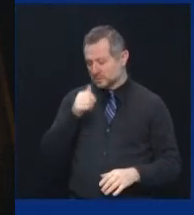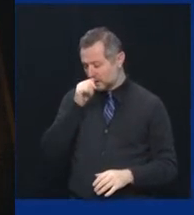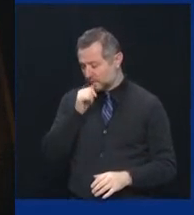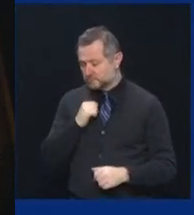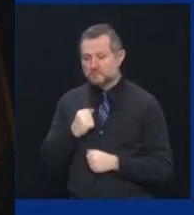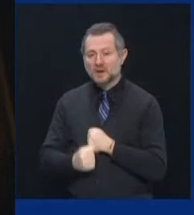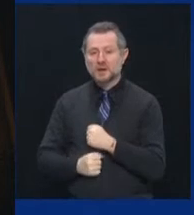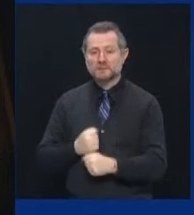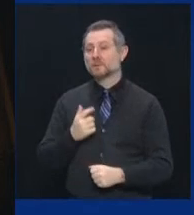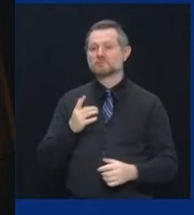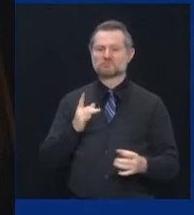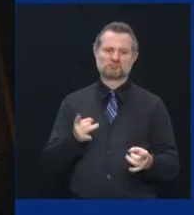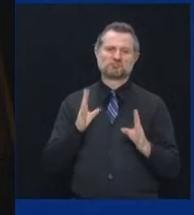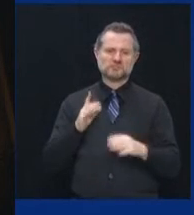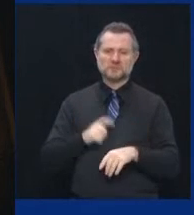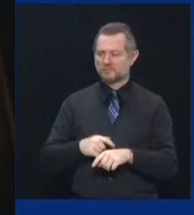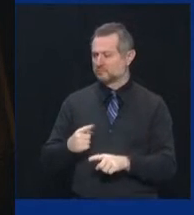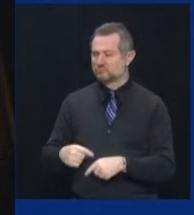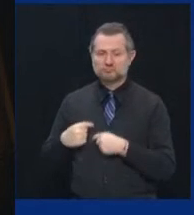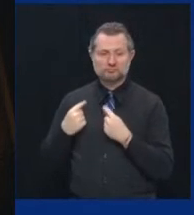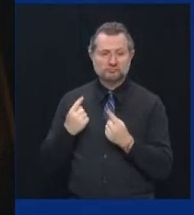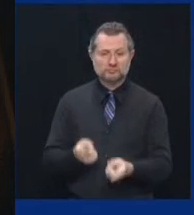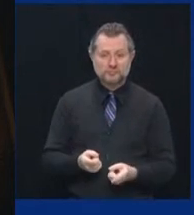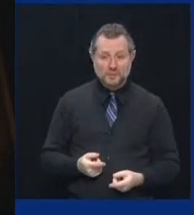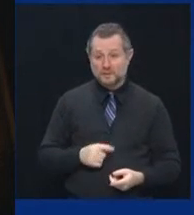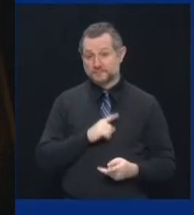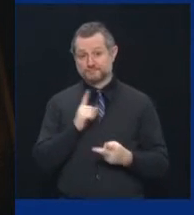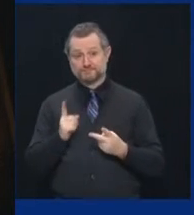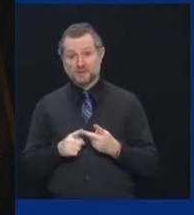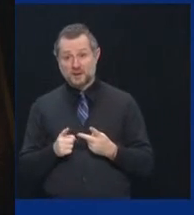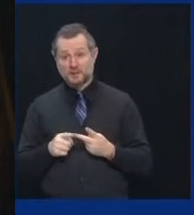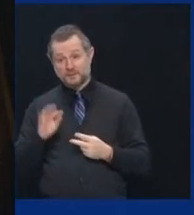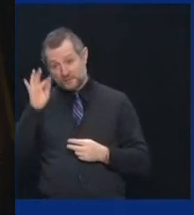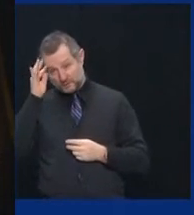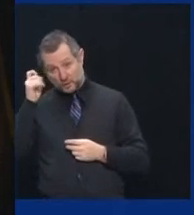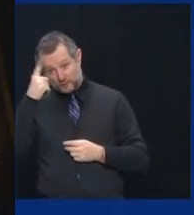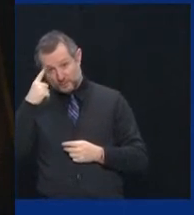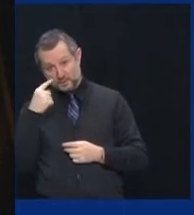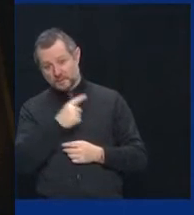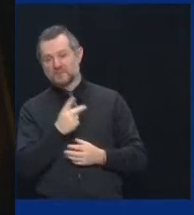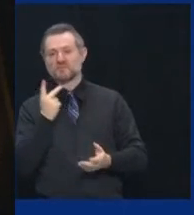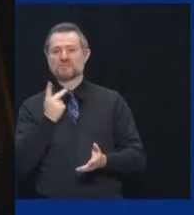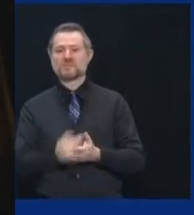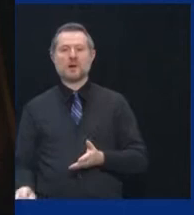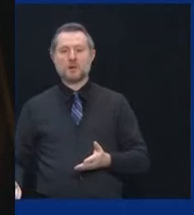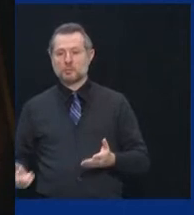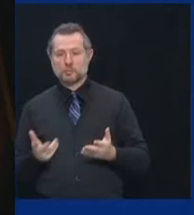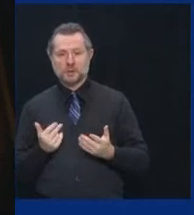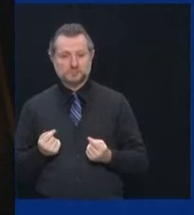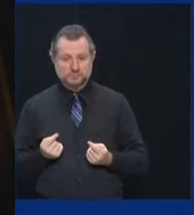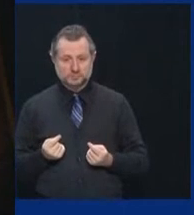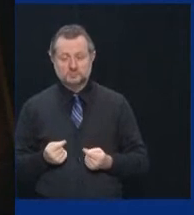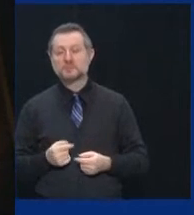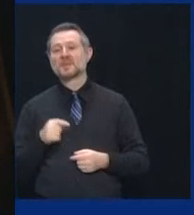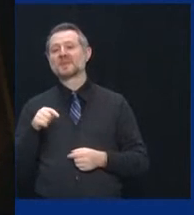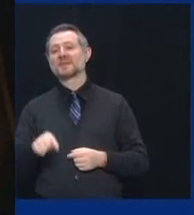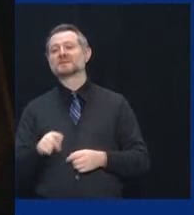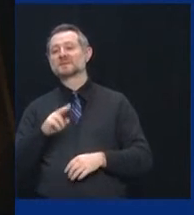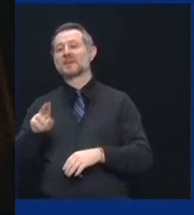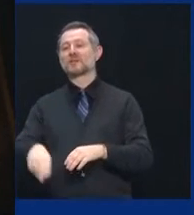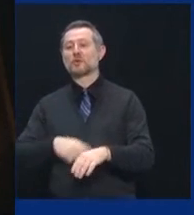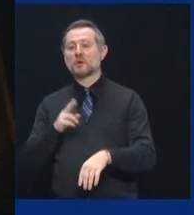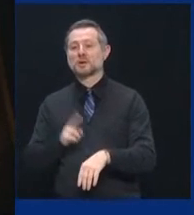cost. Second, the federal government has failed to realize that this is a national